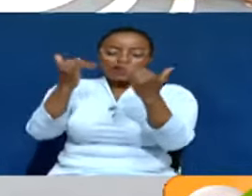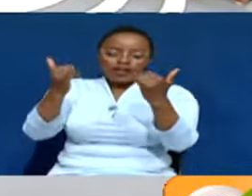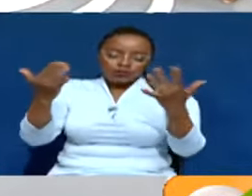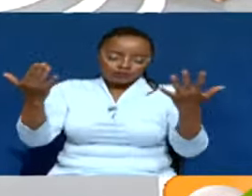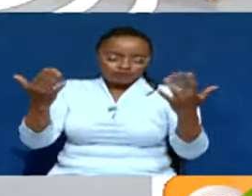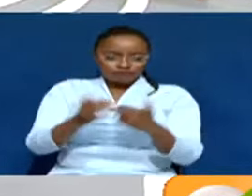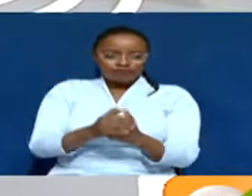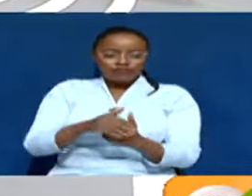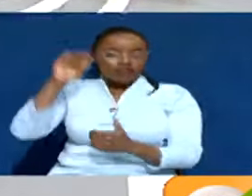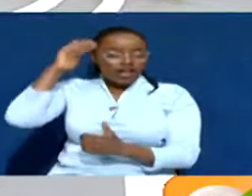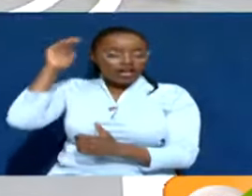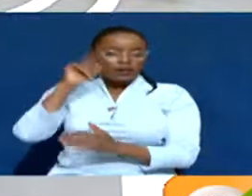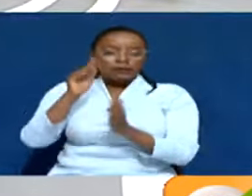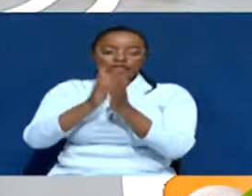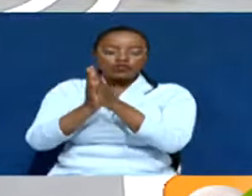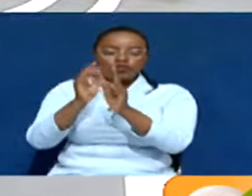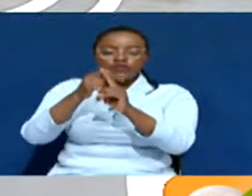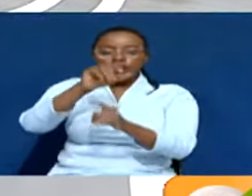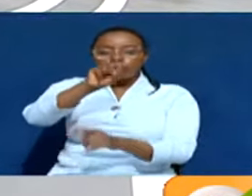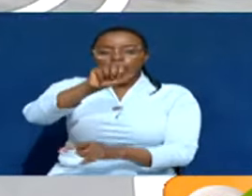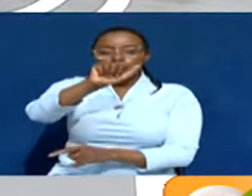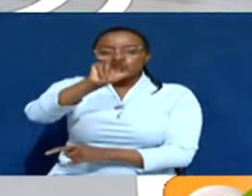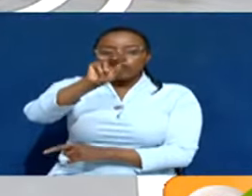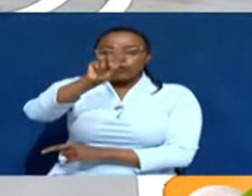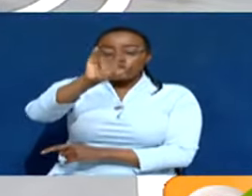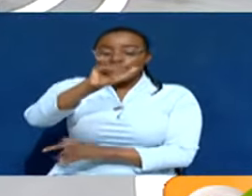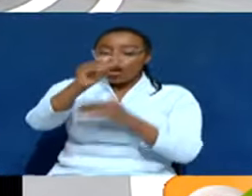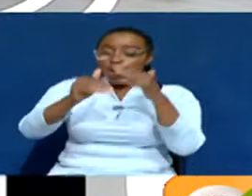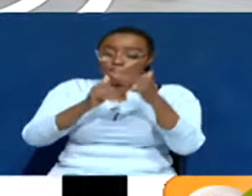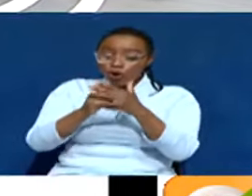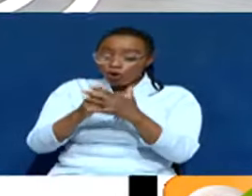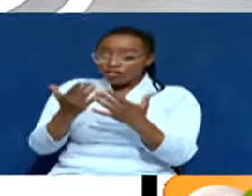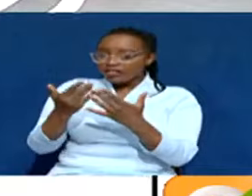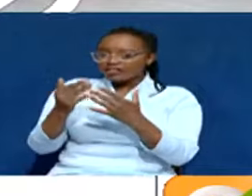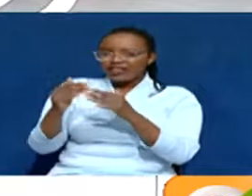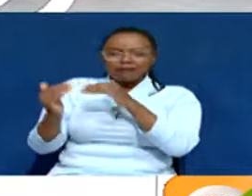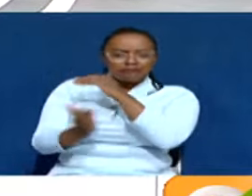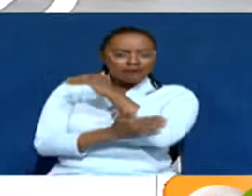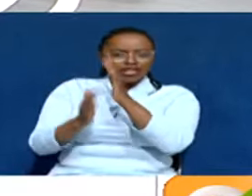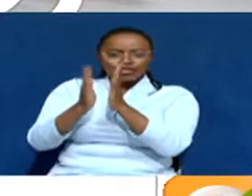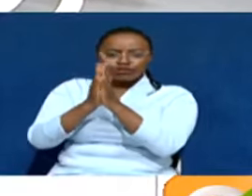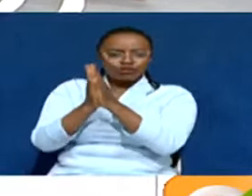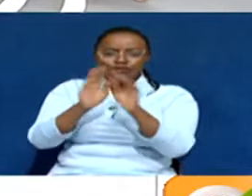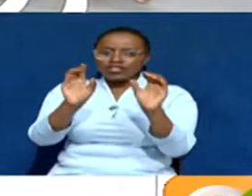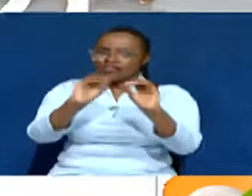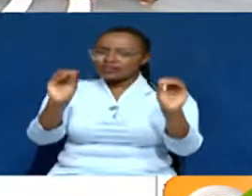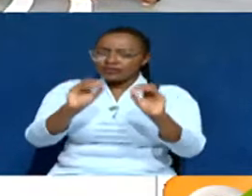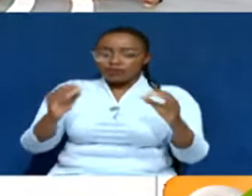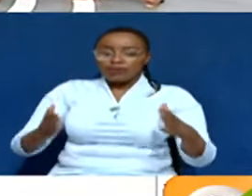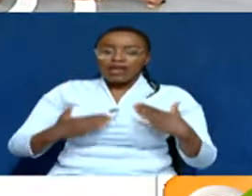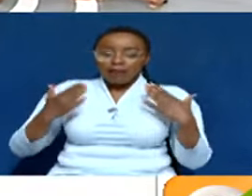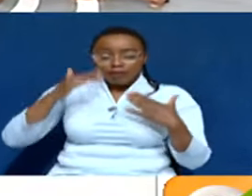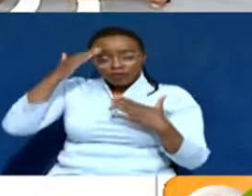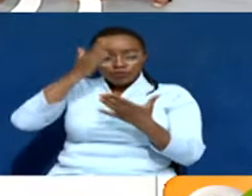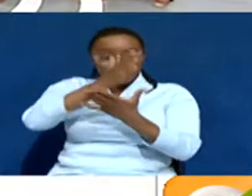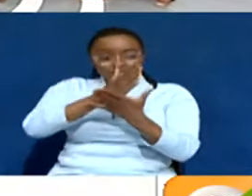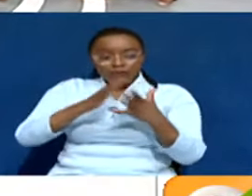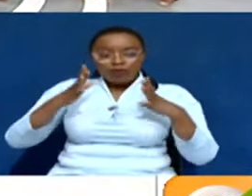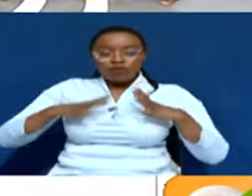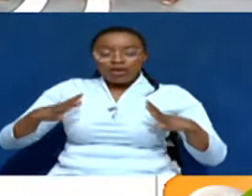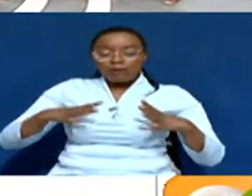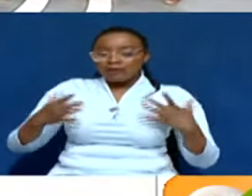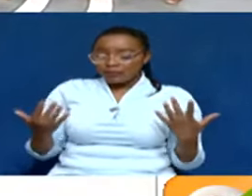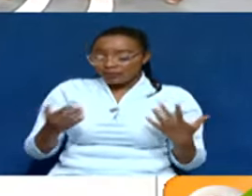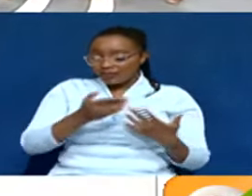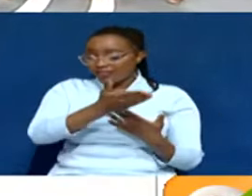So, you've heard the stories from Saudi Arabia, and by the way, not all of them are nightmare stories, you'll be pleased to know. Some of them actually